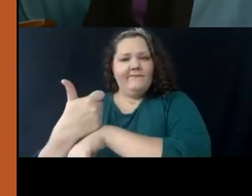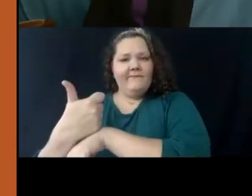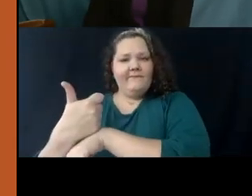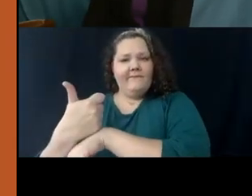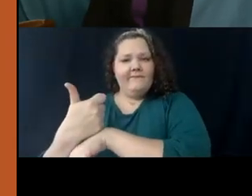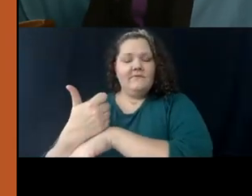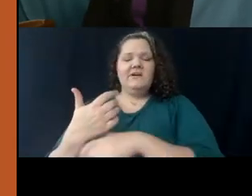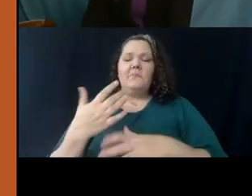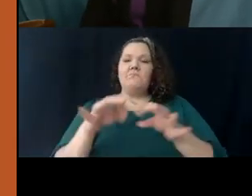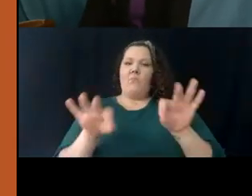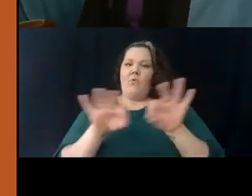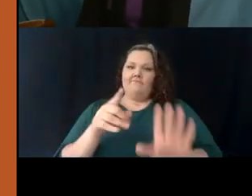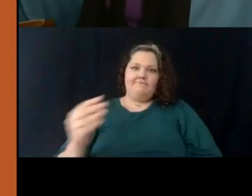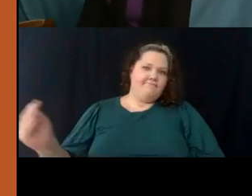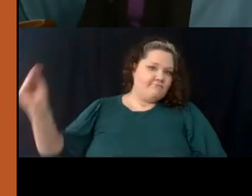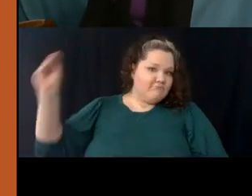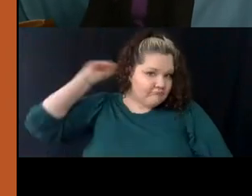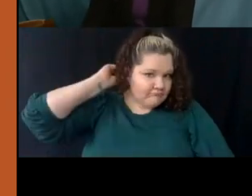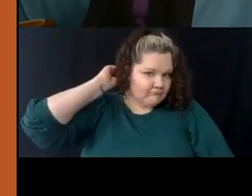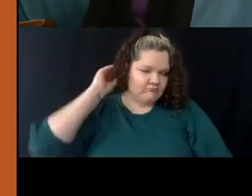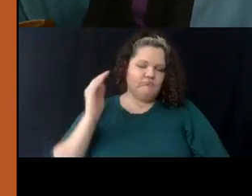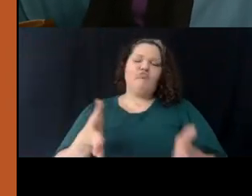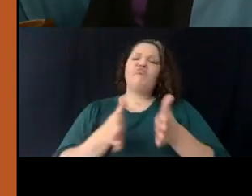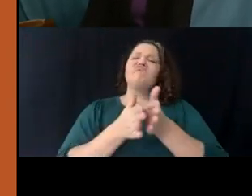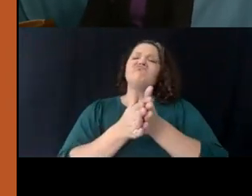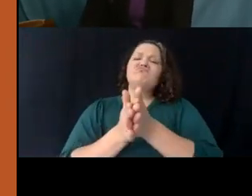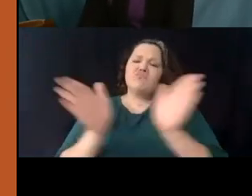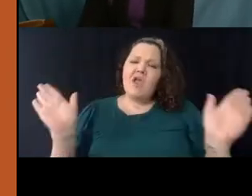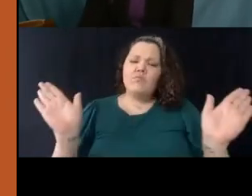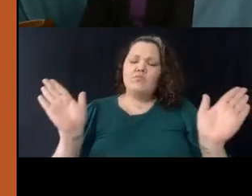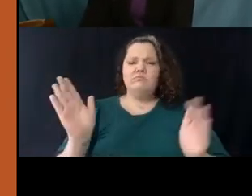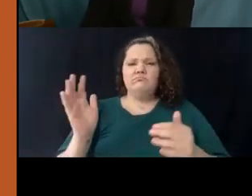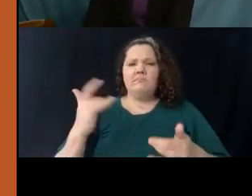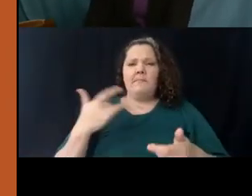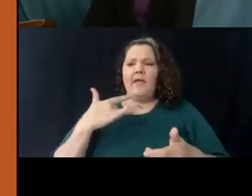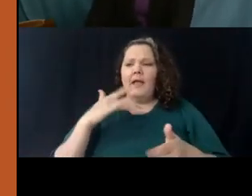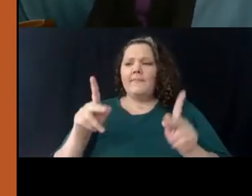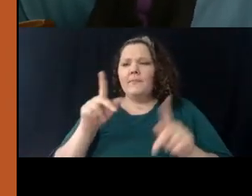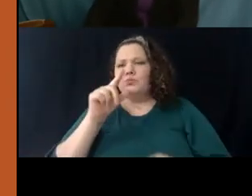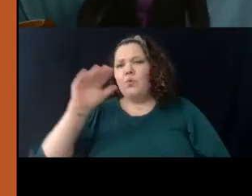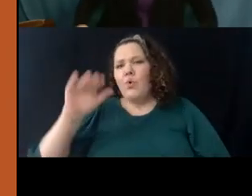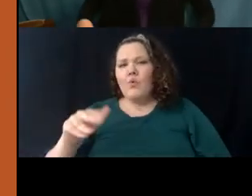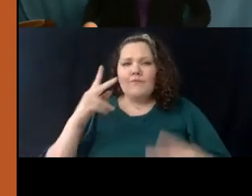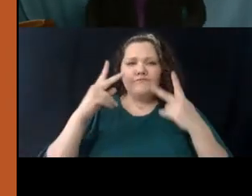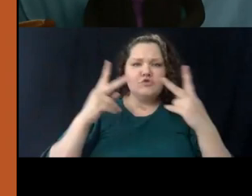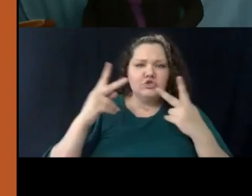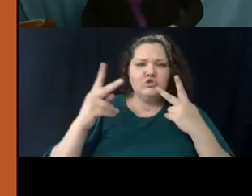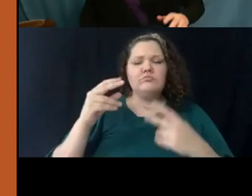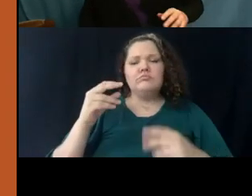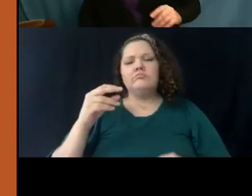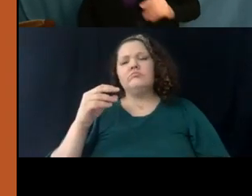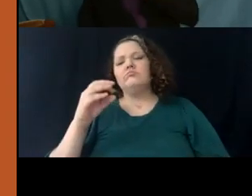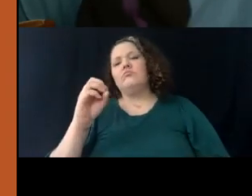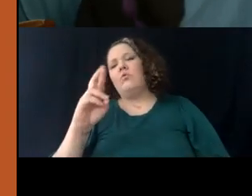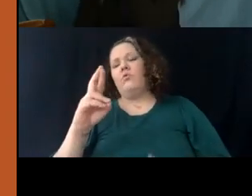You have the option of either enlarging it yourself, choosing the size, or having ways for individuals who are looking at your website to